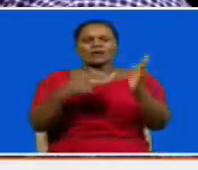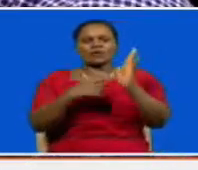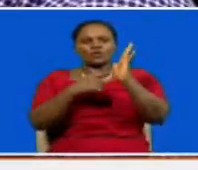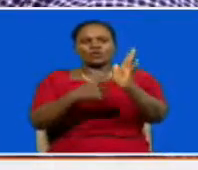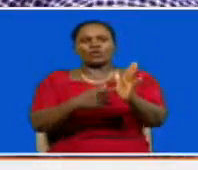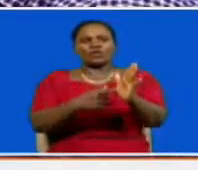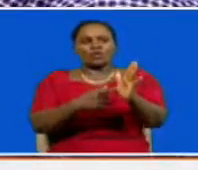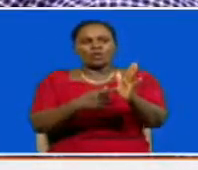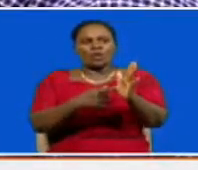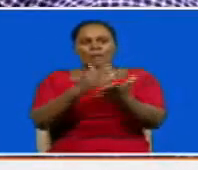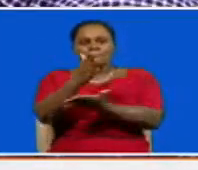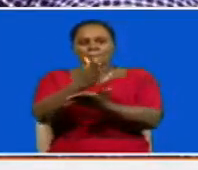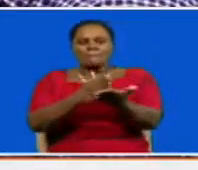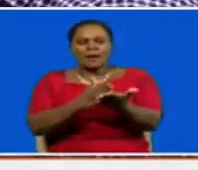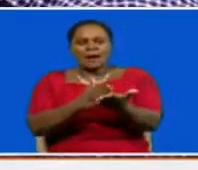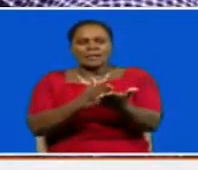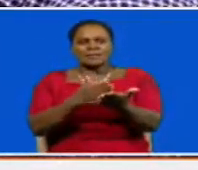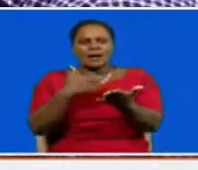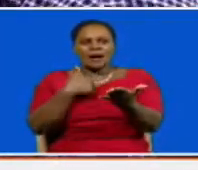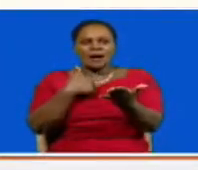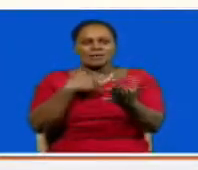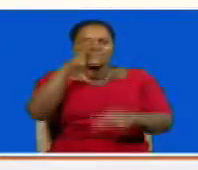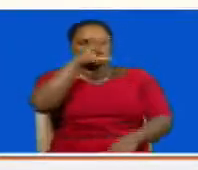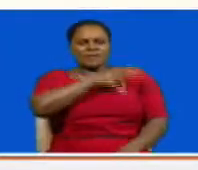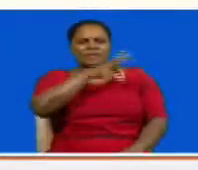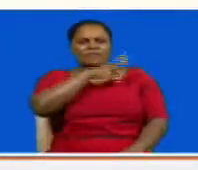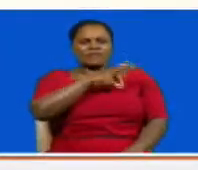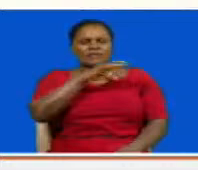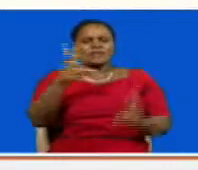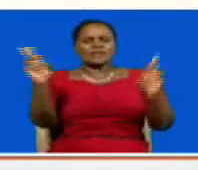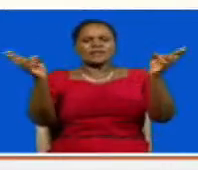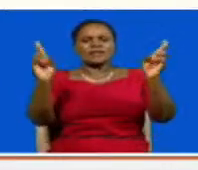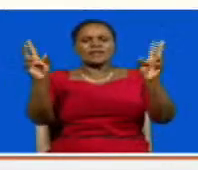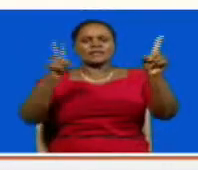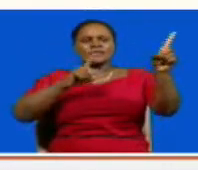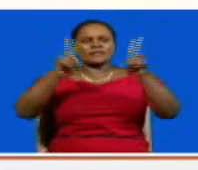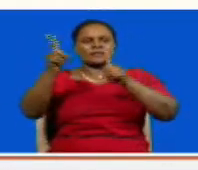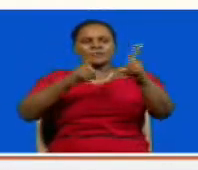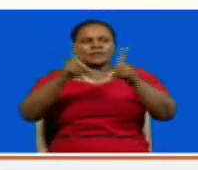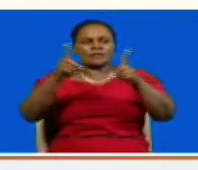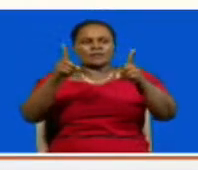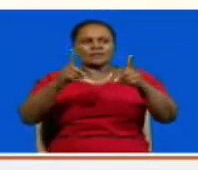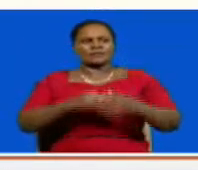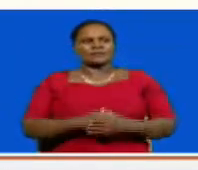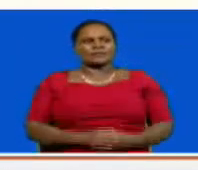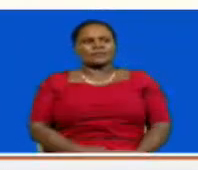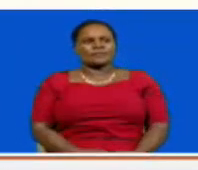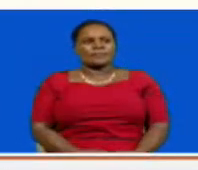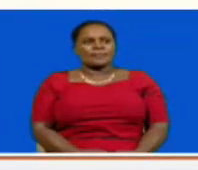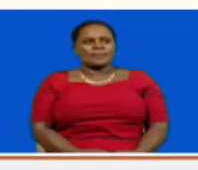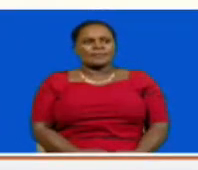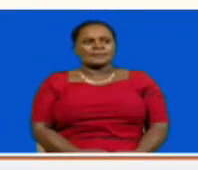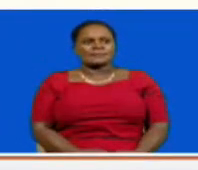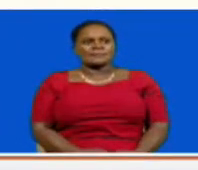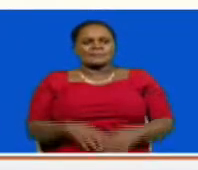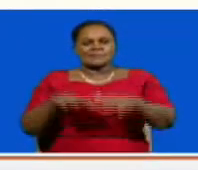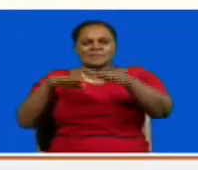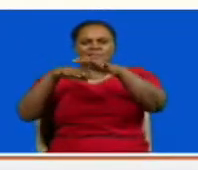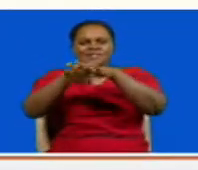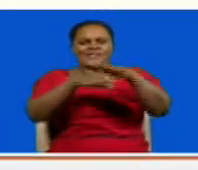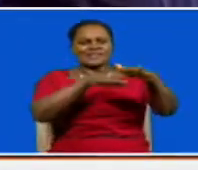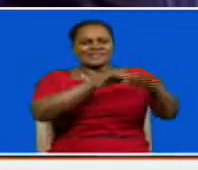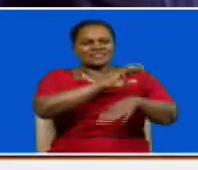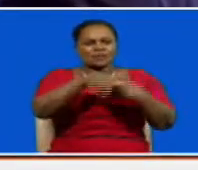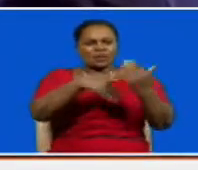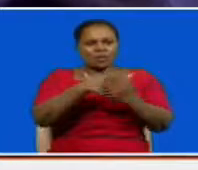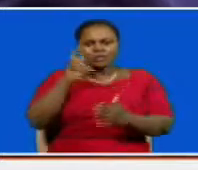the segment has disposable income and is ready to travel to tourism destinations. You access all the sceneries